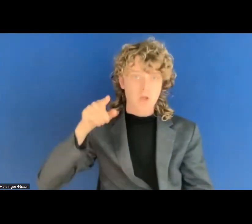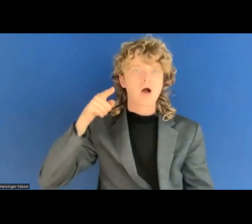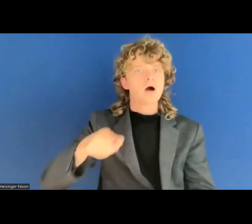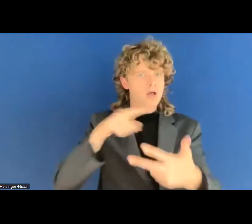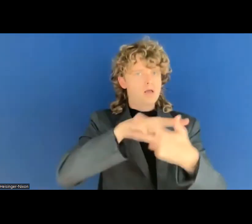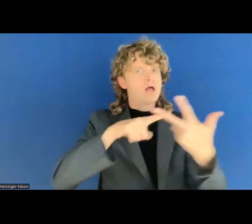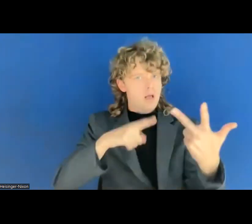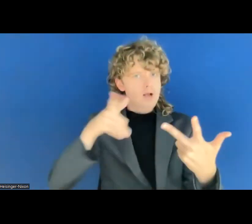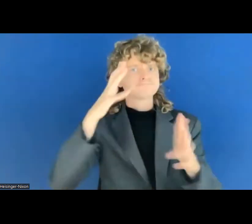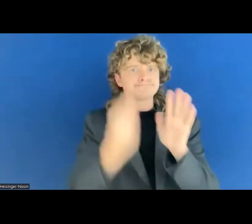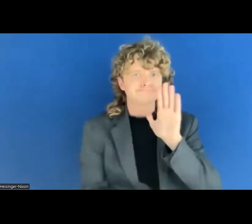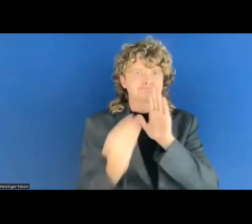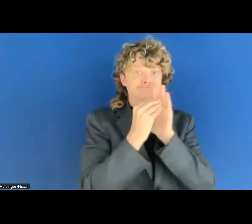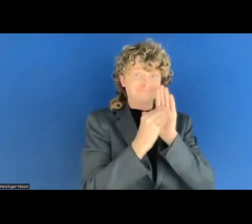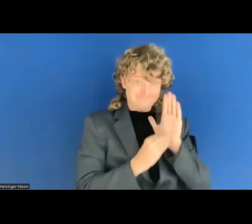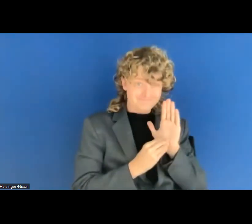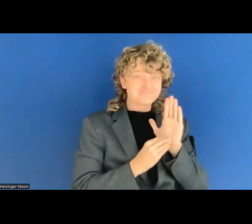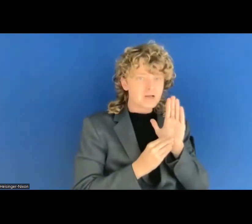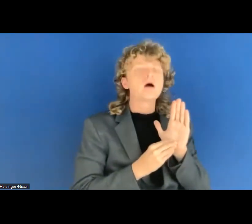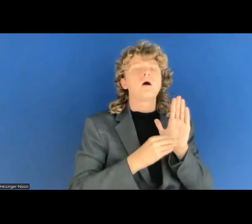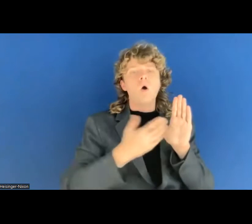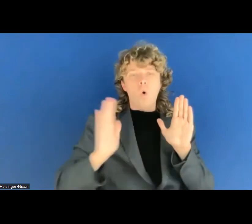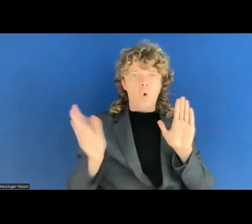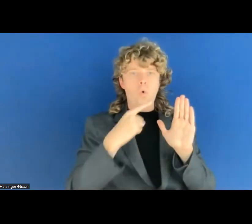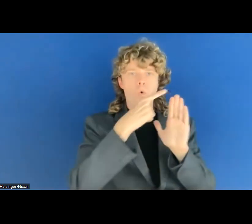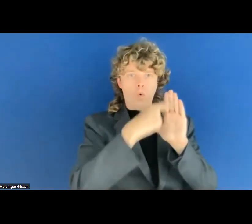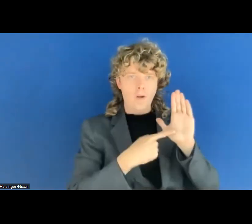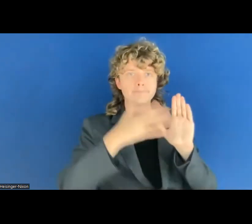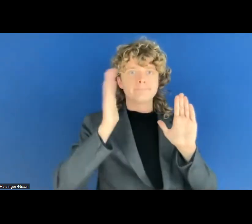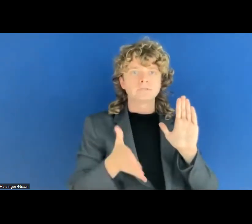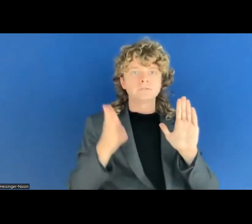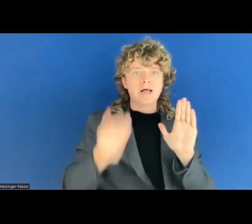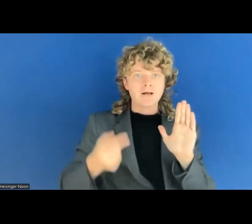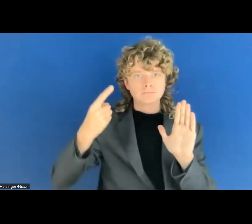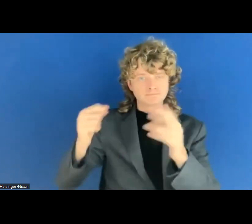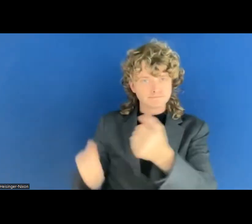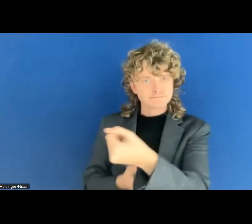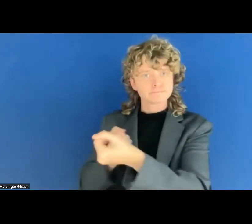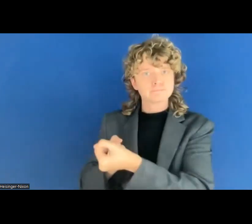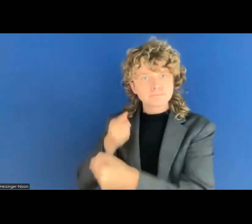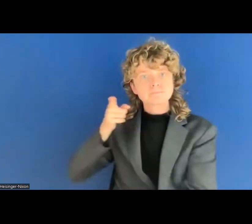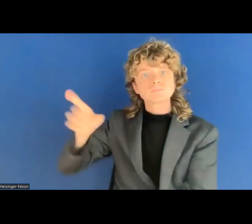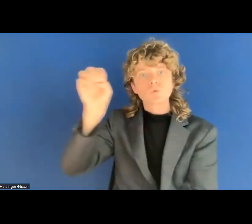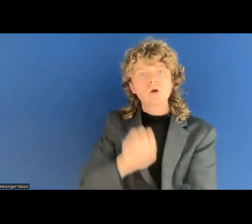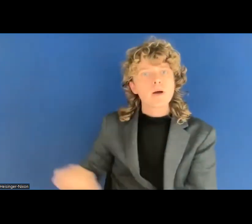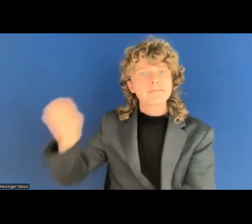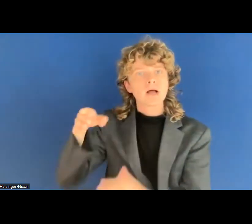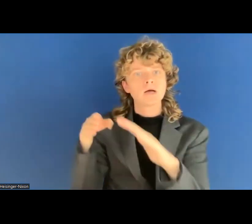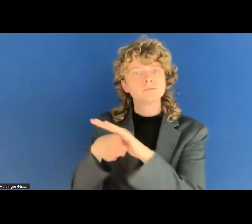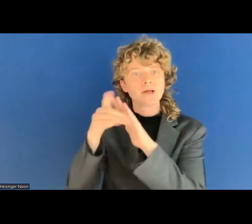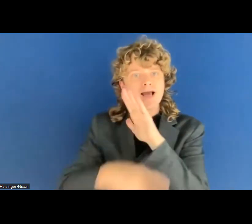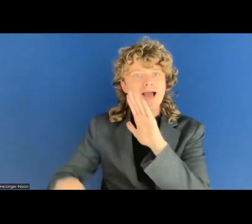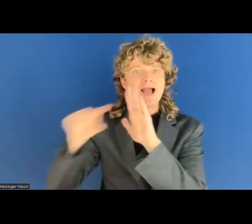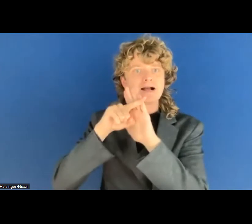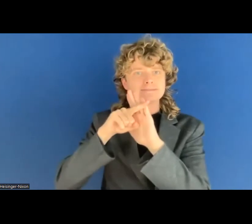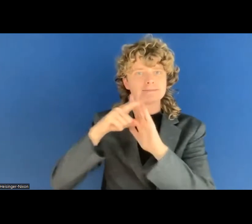reports. All of those are needed to support the European Accessibility Act. So we are kind of looking to the future here.